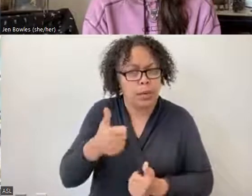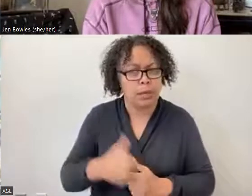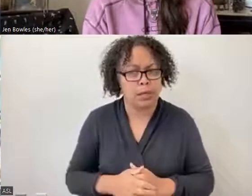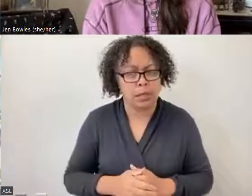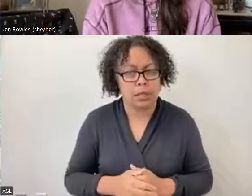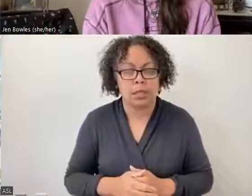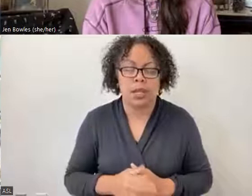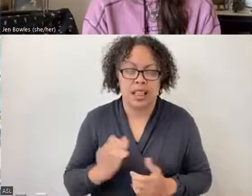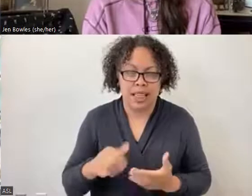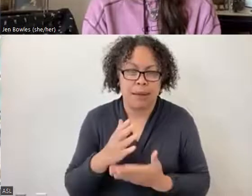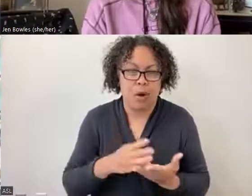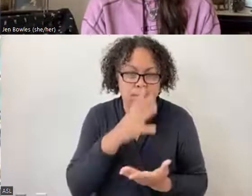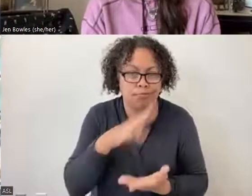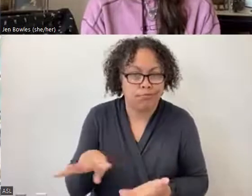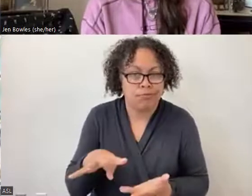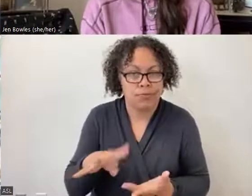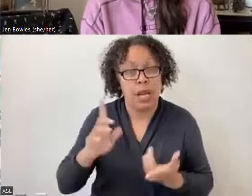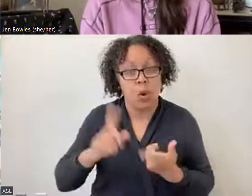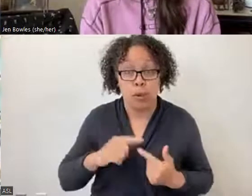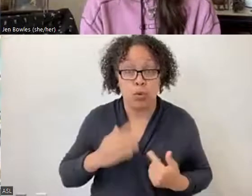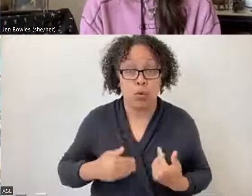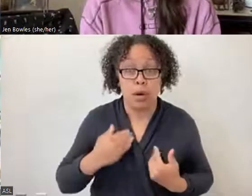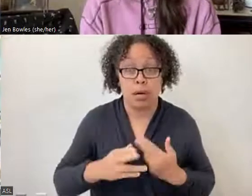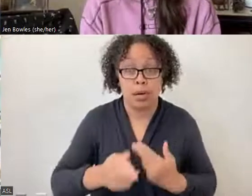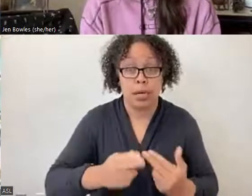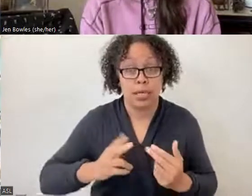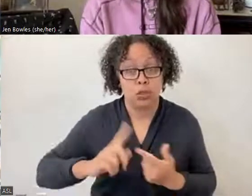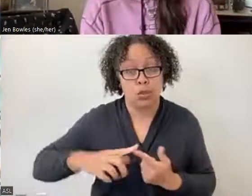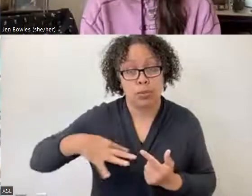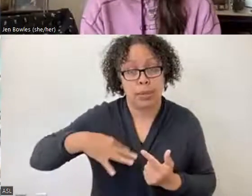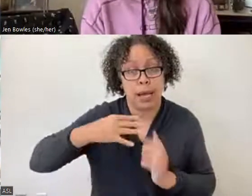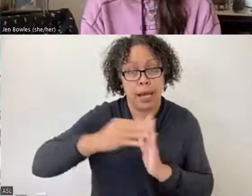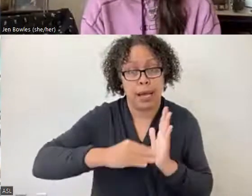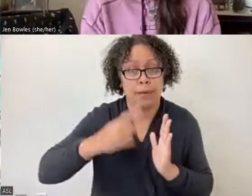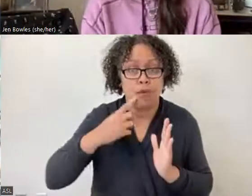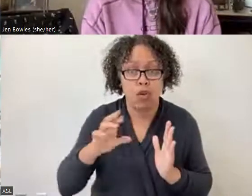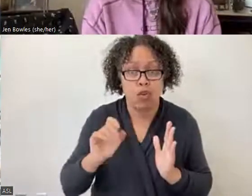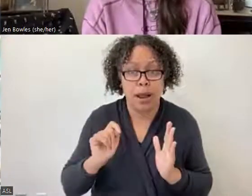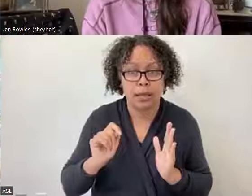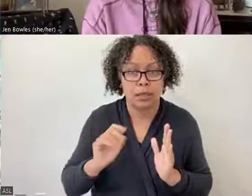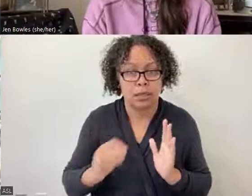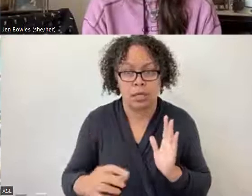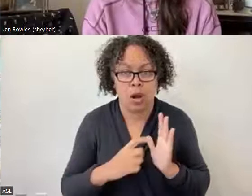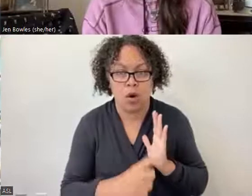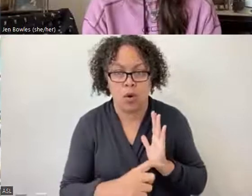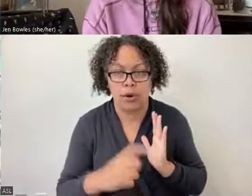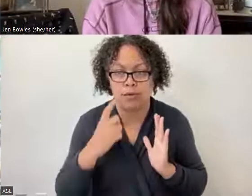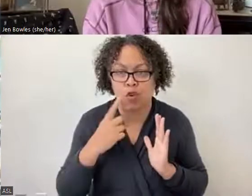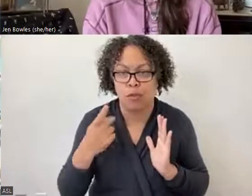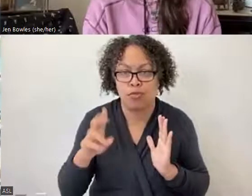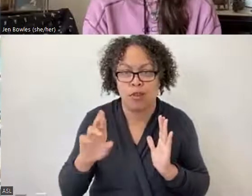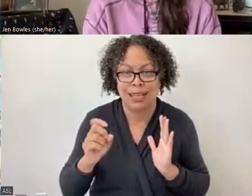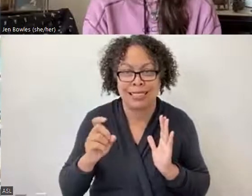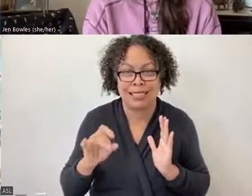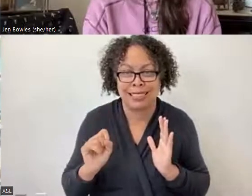are throwing a grant together in a mad rush, there's no section for praxis that the study section cares about, right?